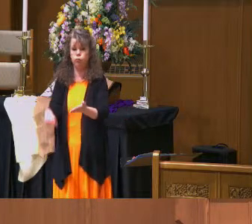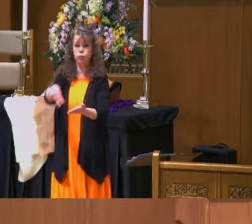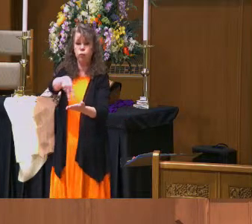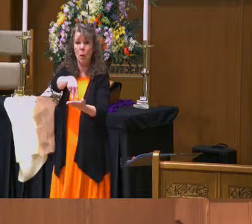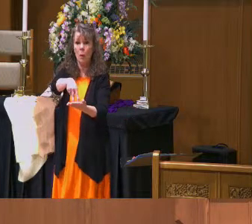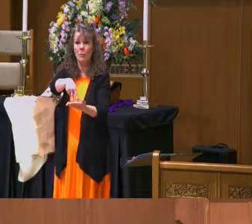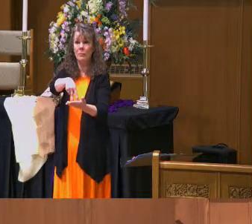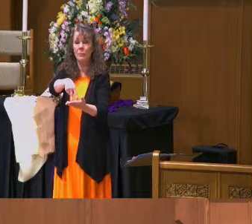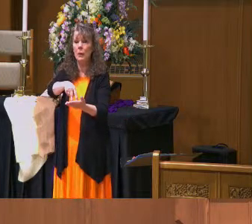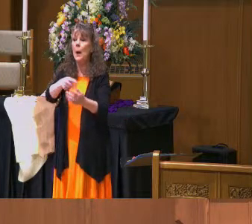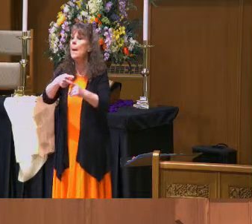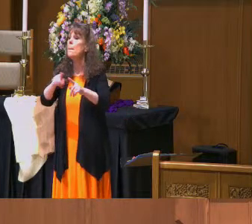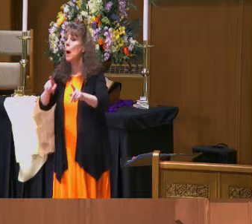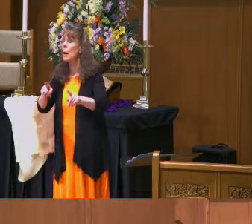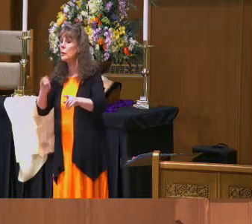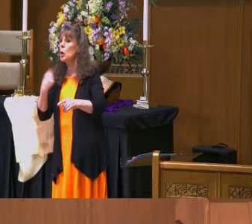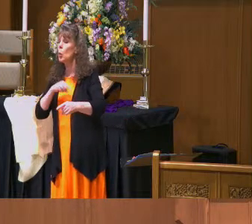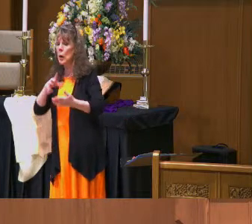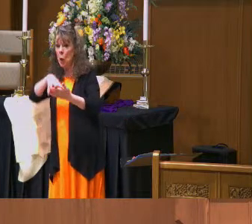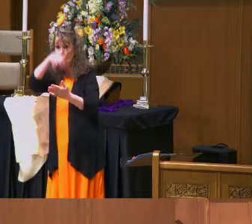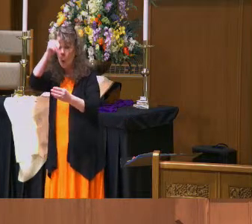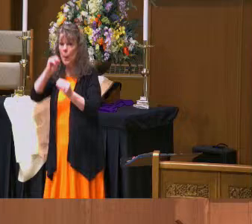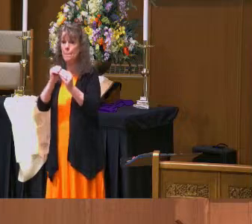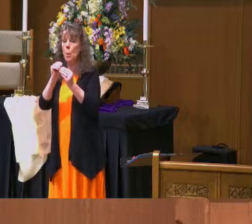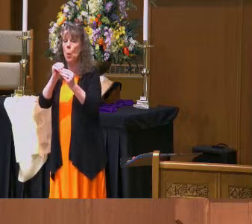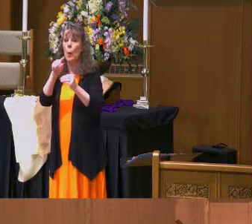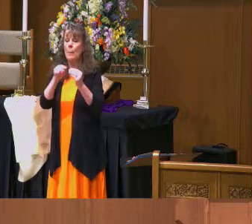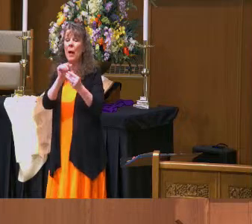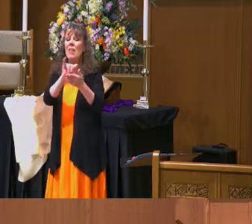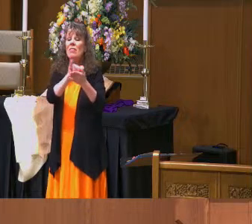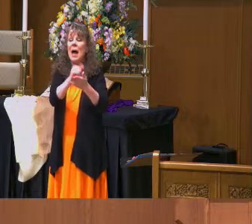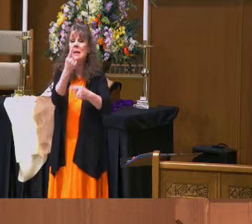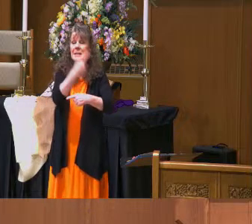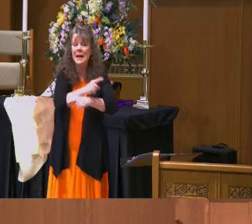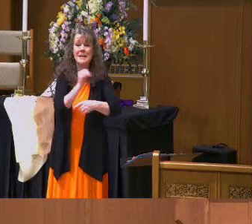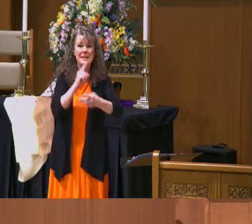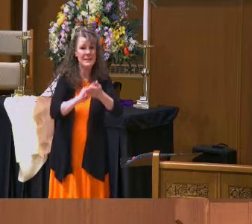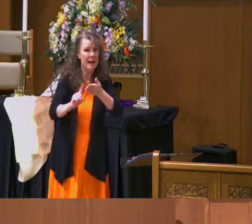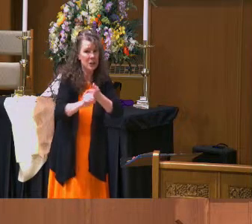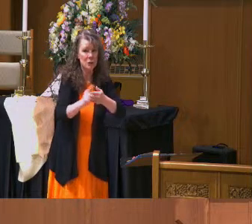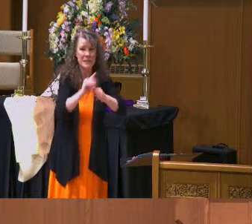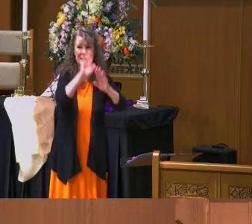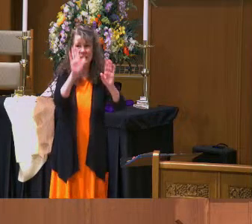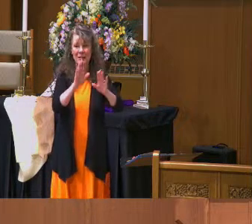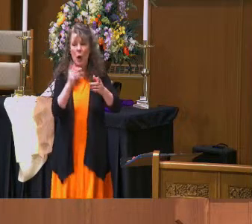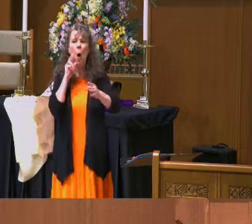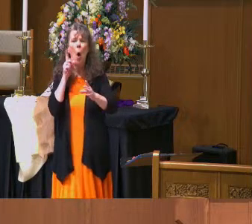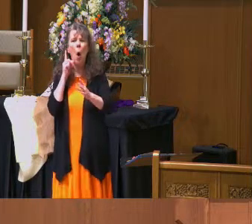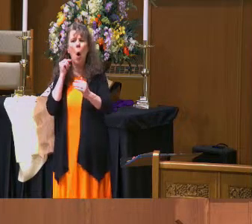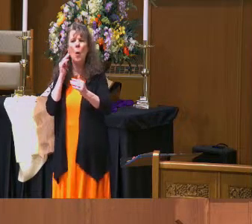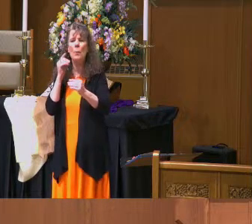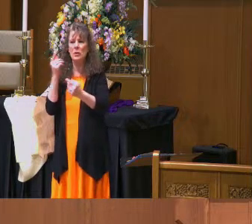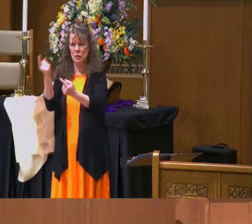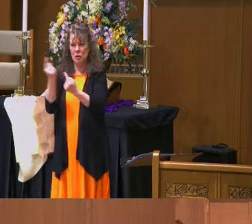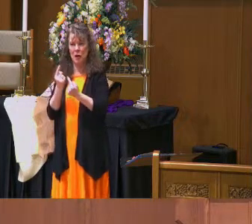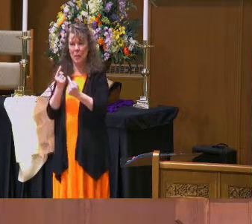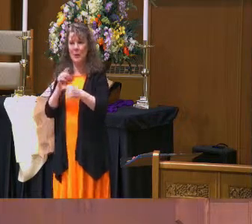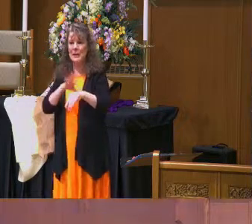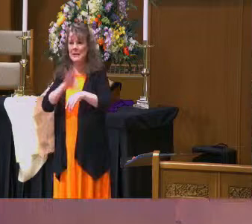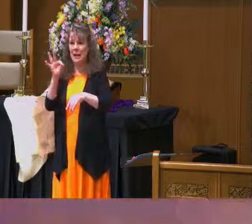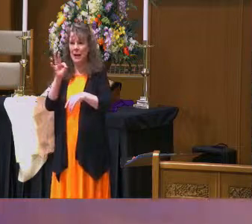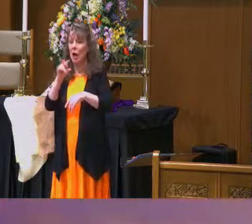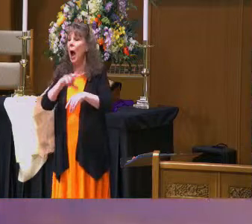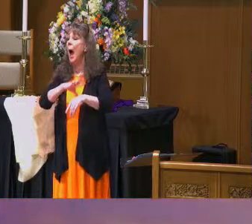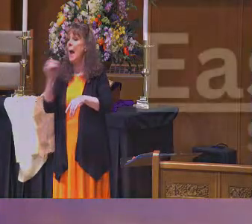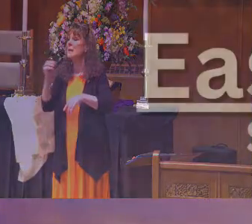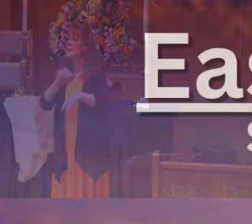However, we're going to learn more about that day next Sunday when I hope you will join us at 9 o'clock and 10:30